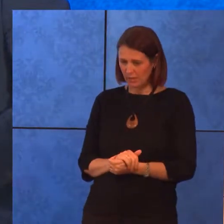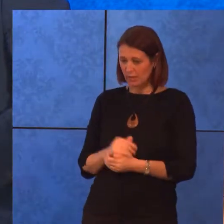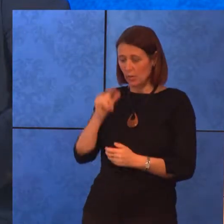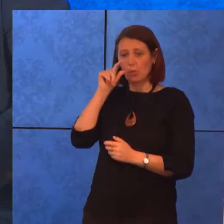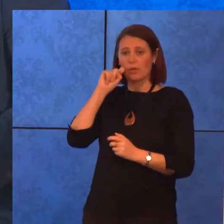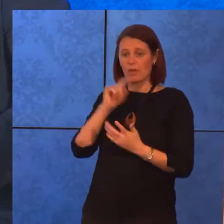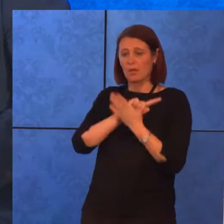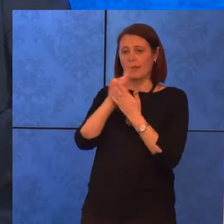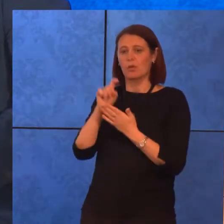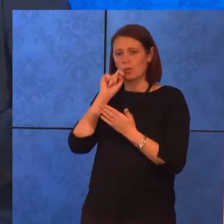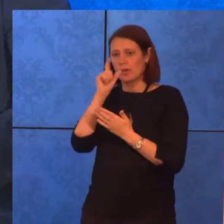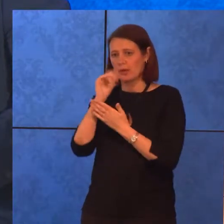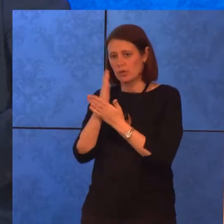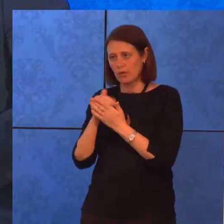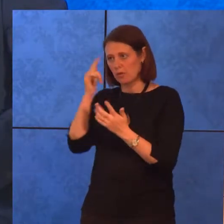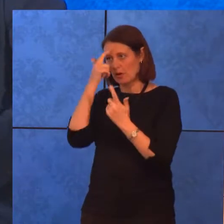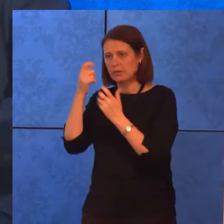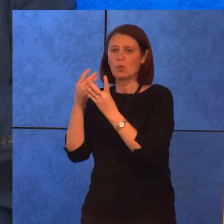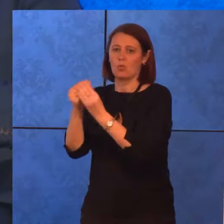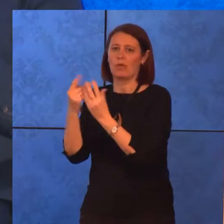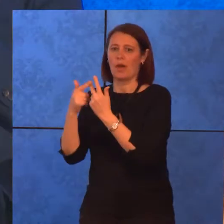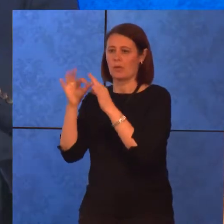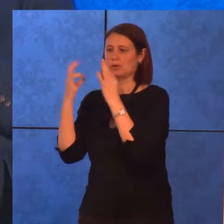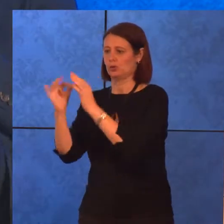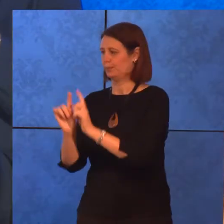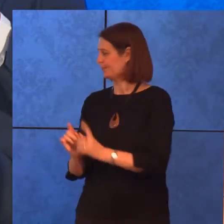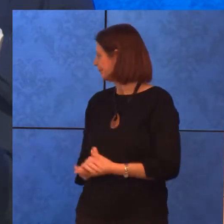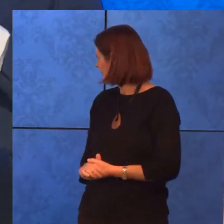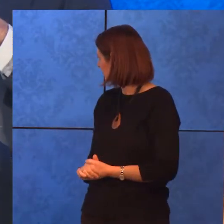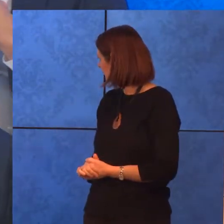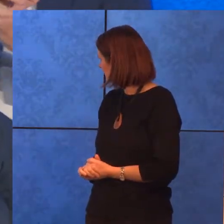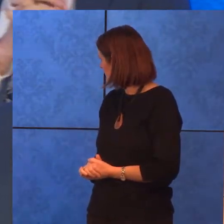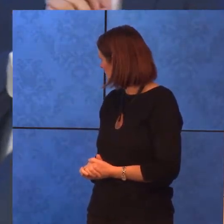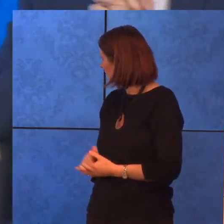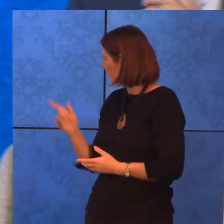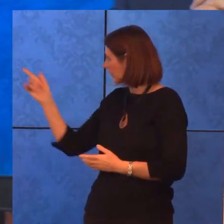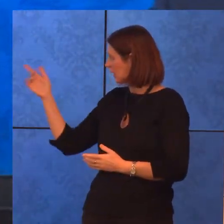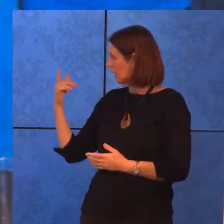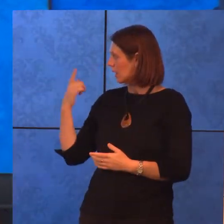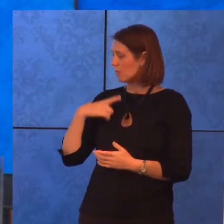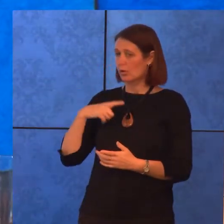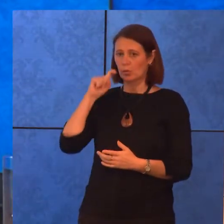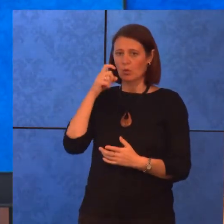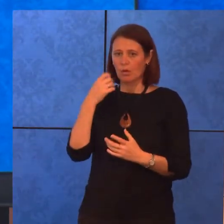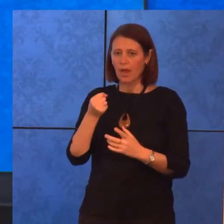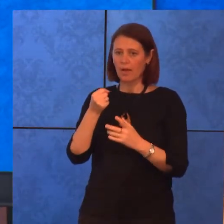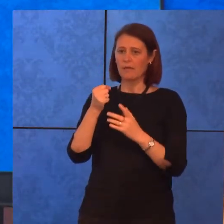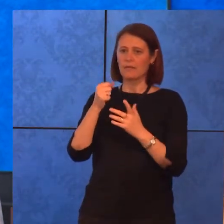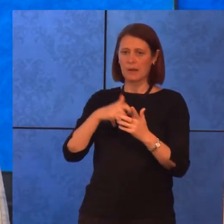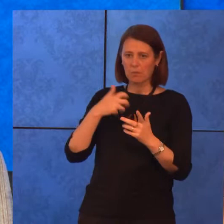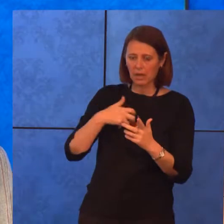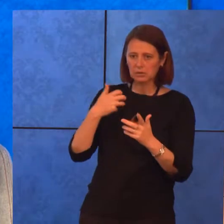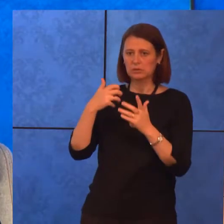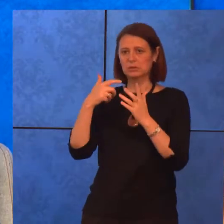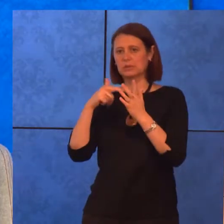insights with other government agencies. Because presumably, just a quick follow-up, presumably there will be complaints and tip-offs, and you will